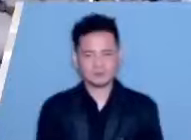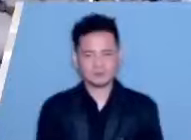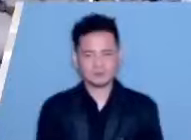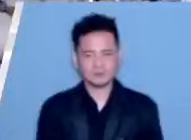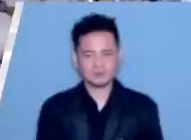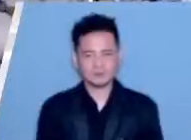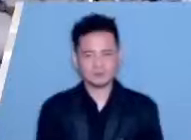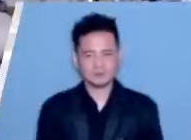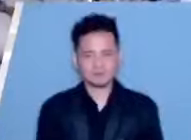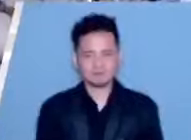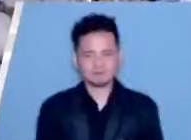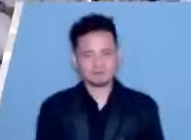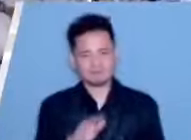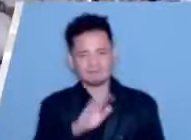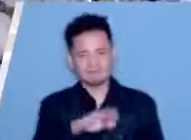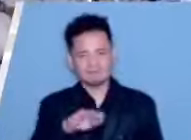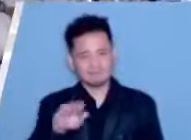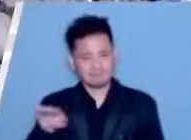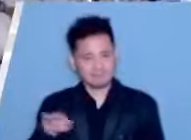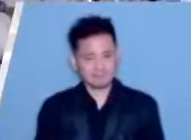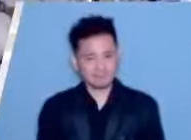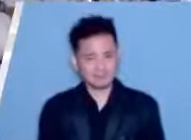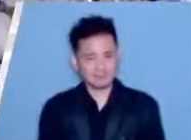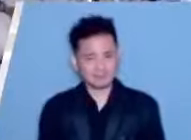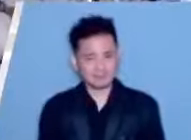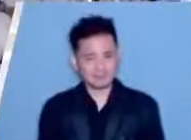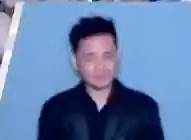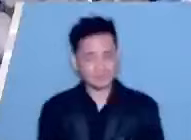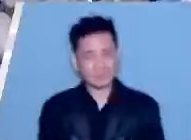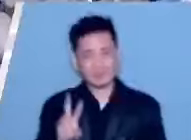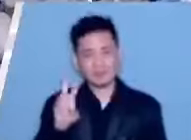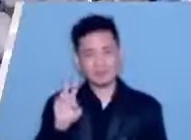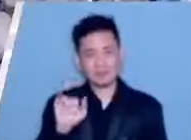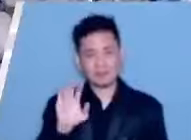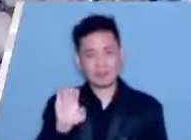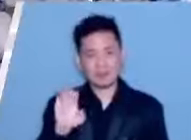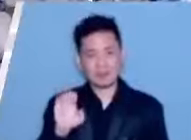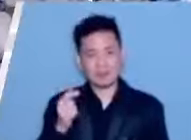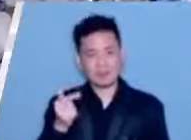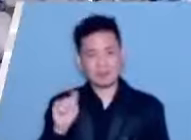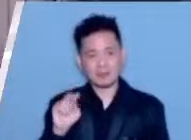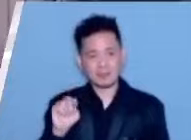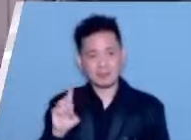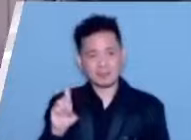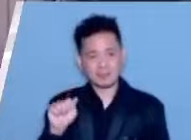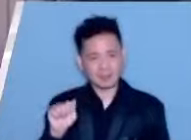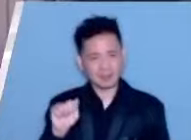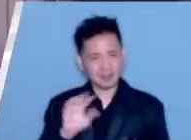from Meme Vice to Meme of Steel, si Vice Ganda sa kanya eksena sa Superman TikTok trend.